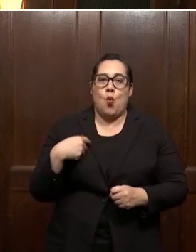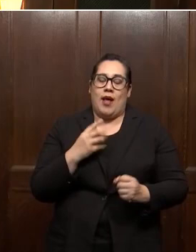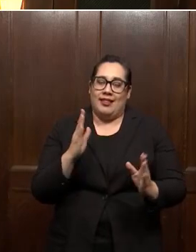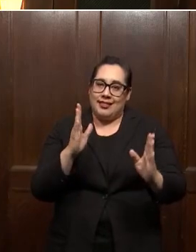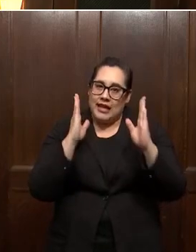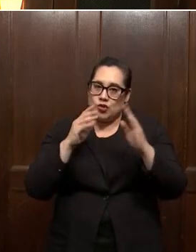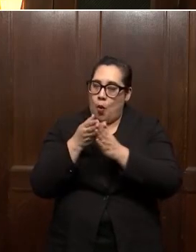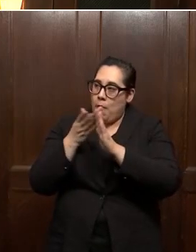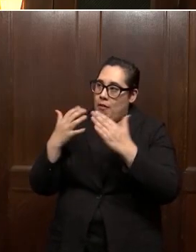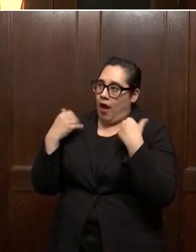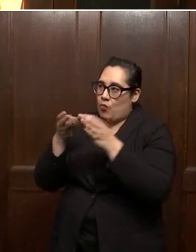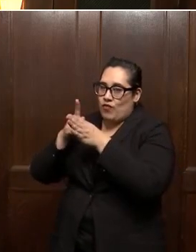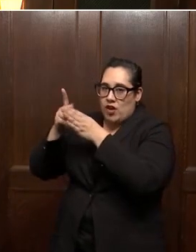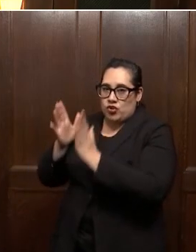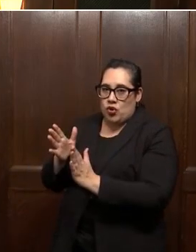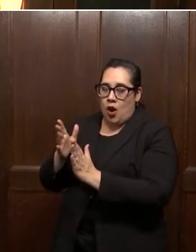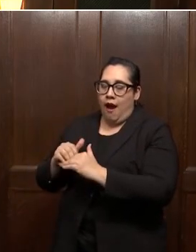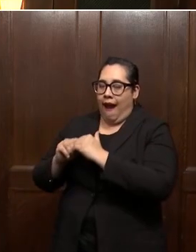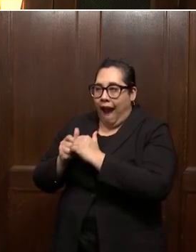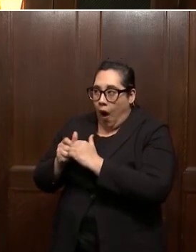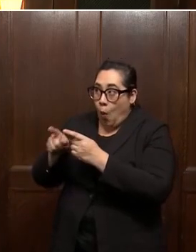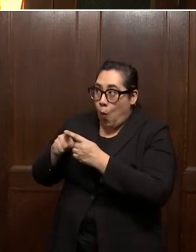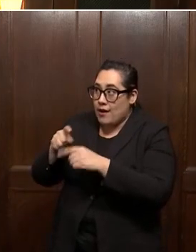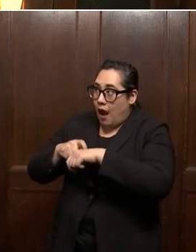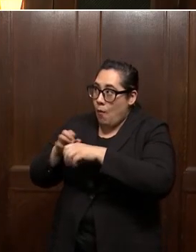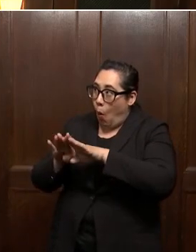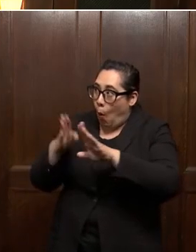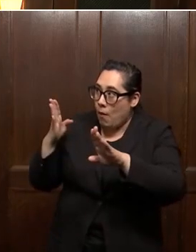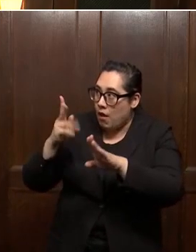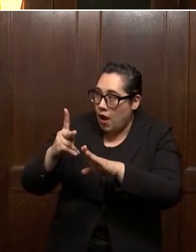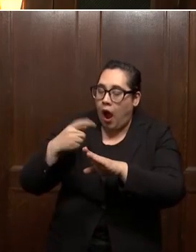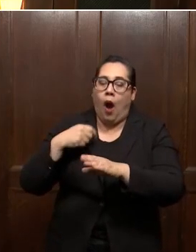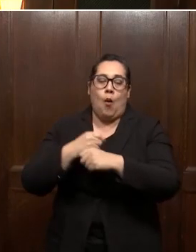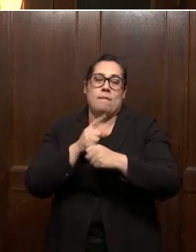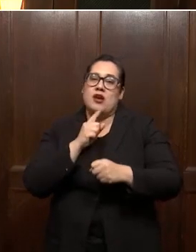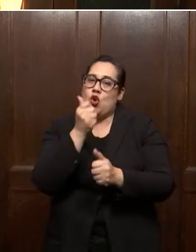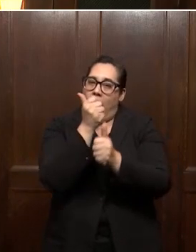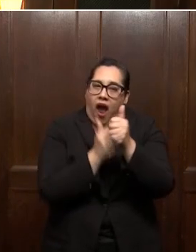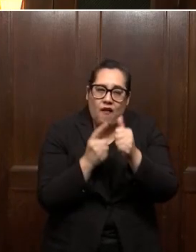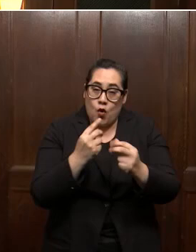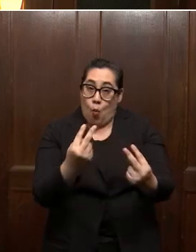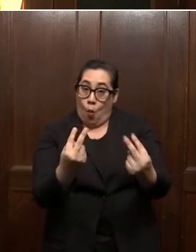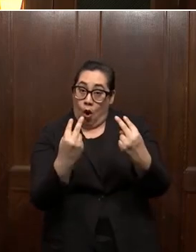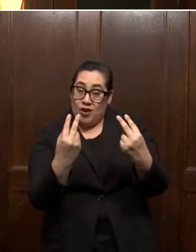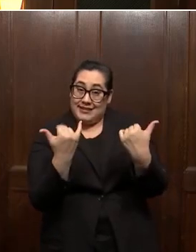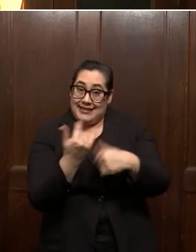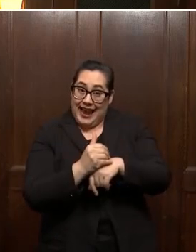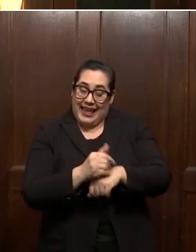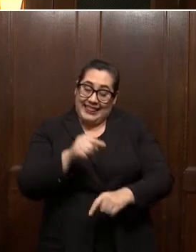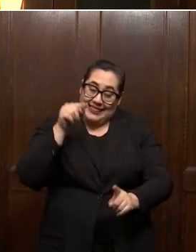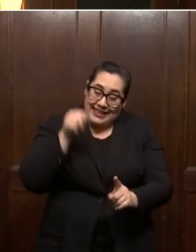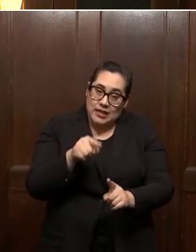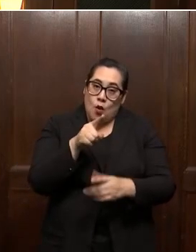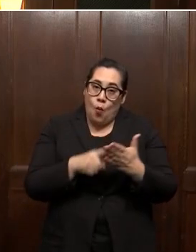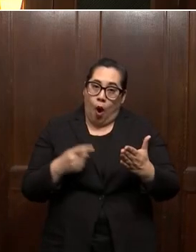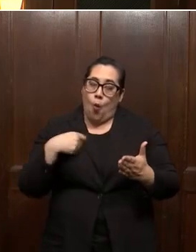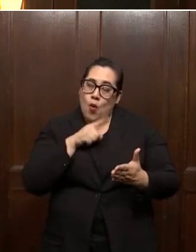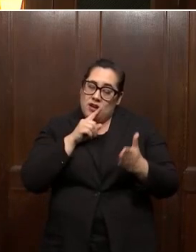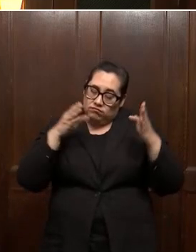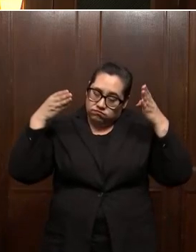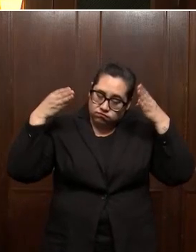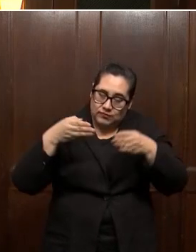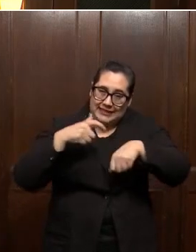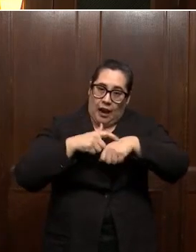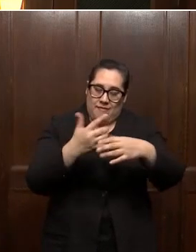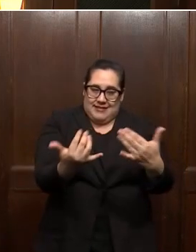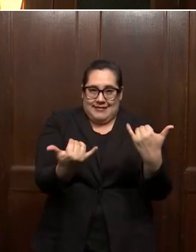listen to our public health professionals about how and when we open that up. And I want to reassure everybody watching, this is what we are spending so much